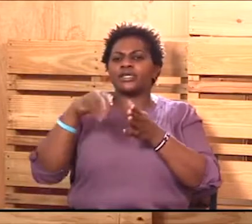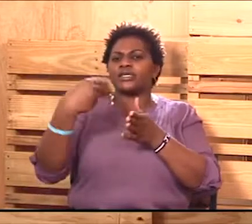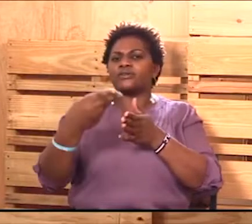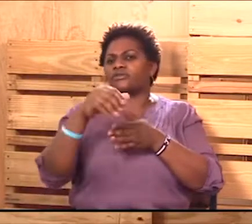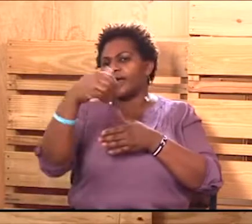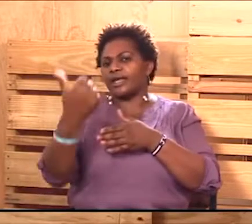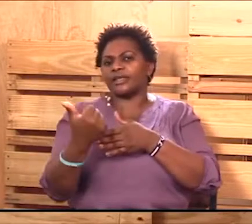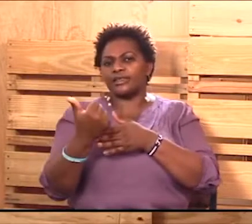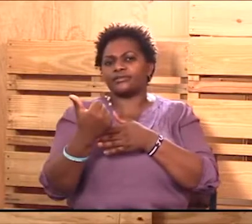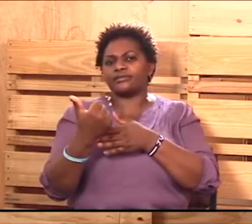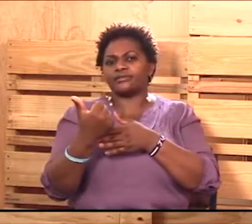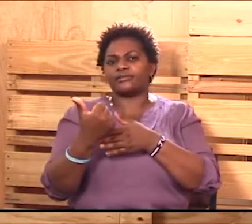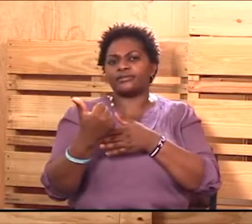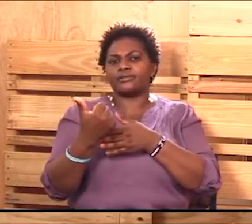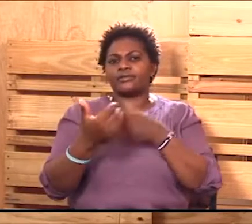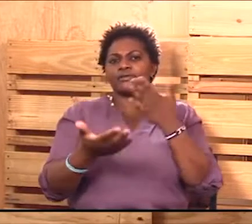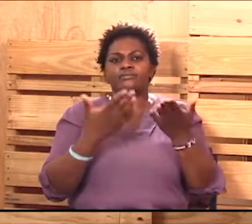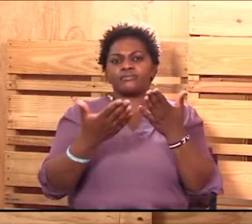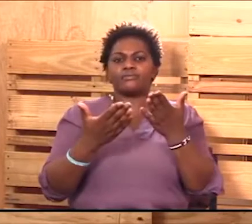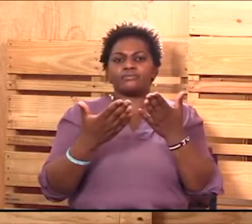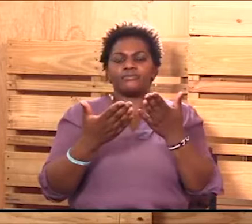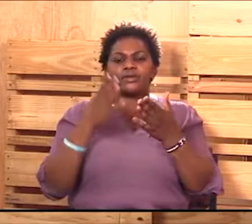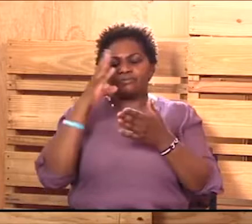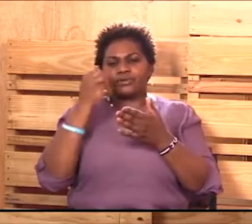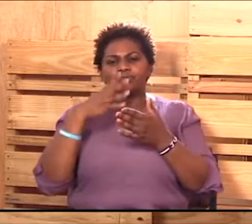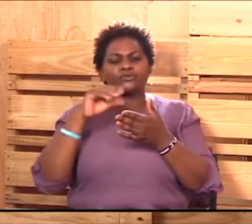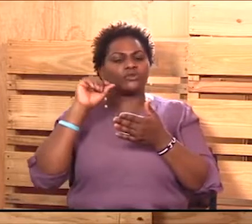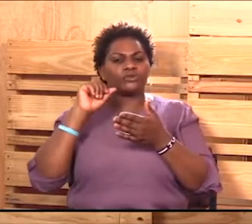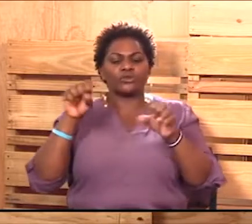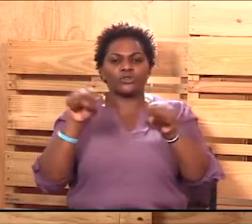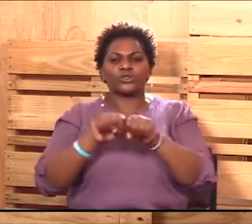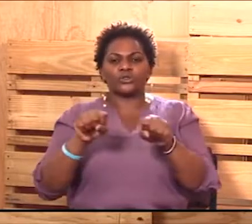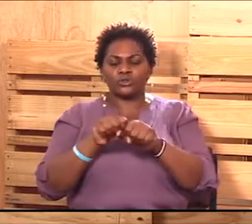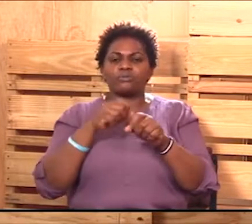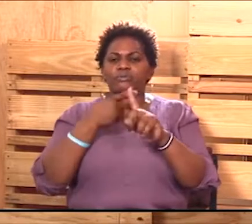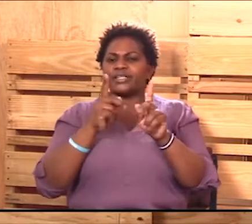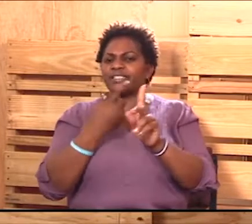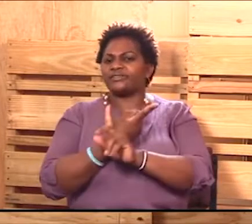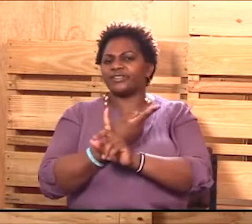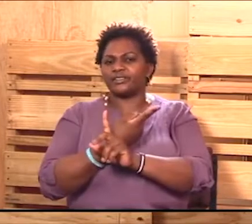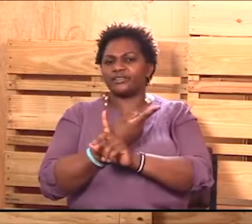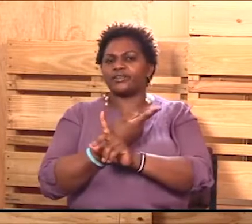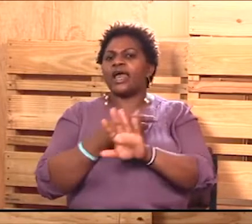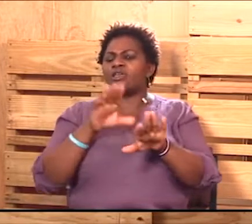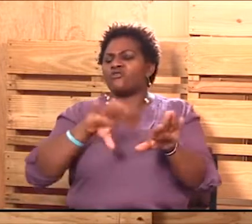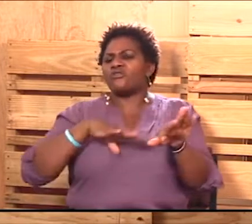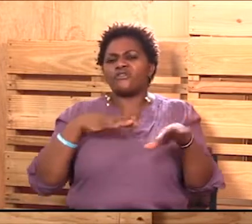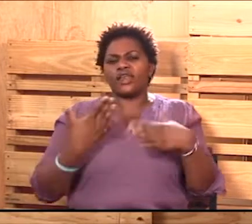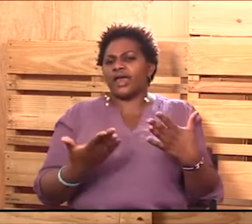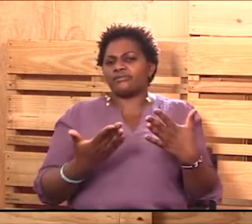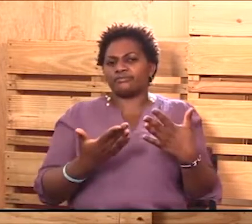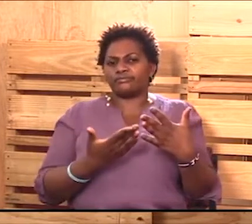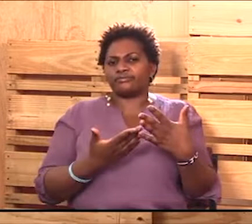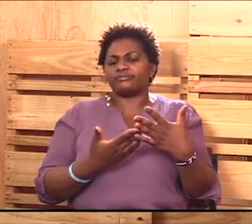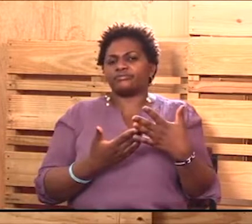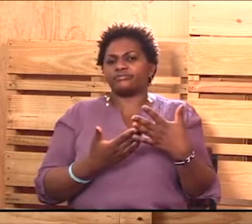you another. It may be a very nice shoe, but not the brand that you would want. You know, how does that